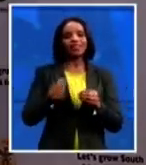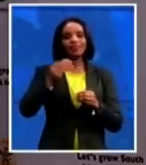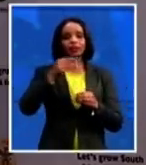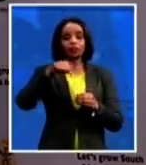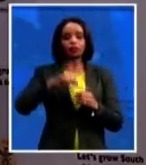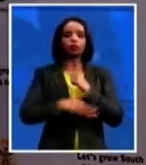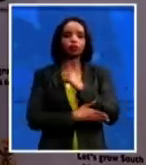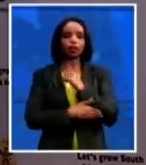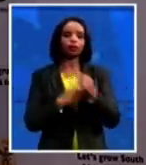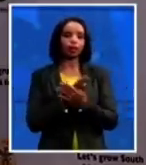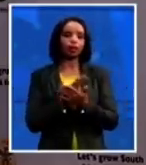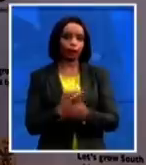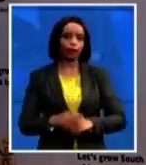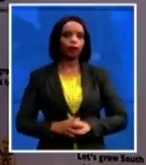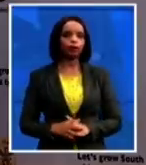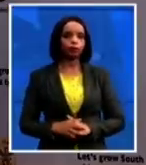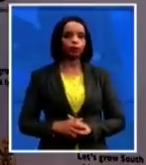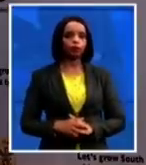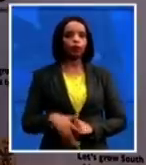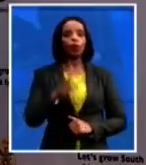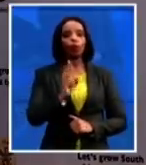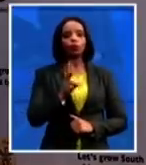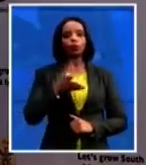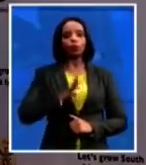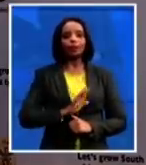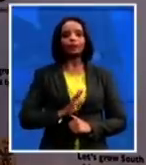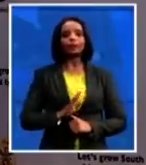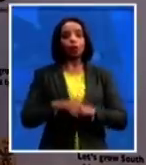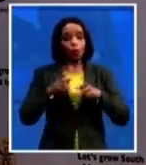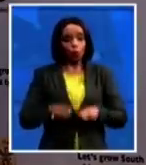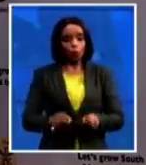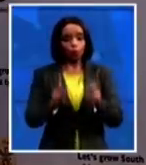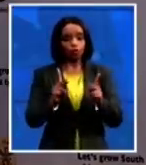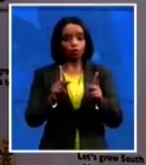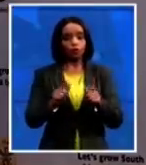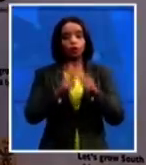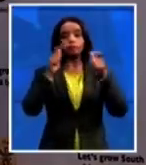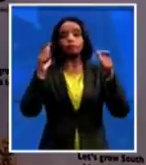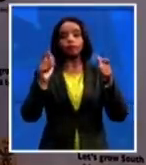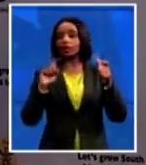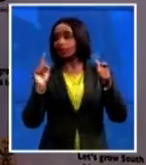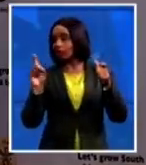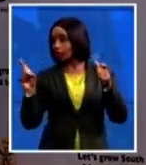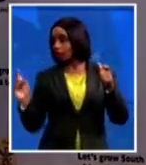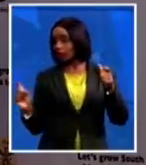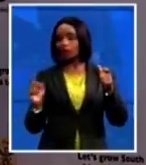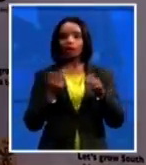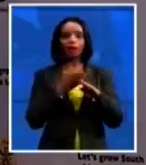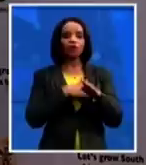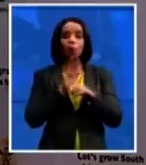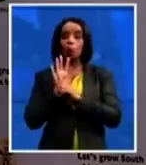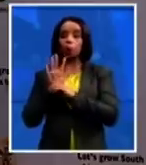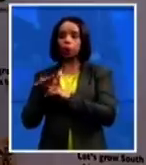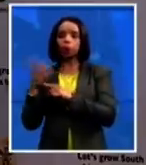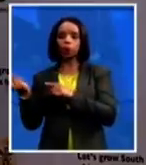economic opportunities to the previously disadvantaged groups. On the presidential four-nation visit to West